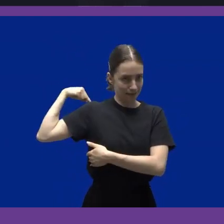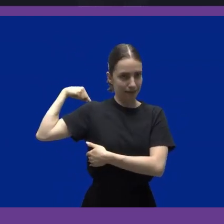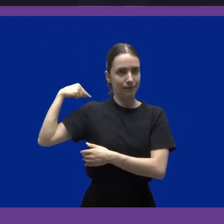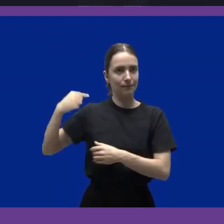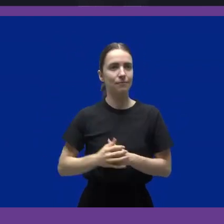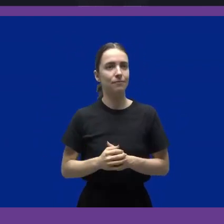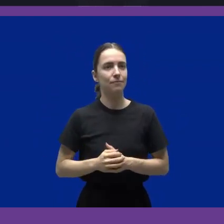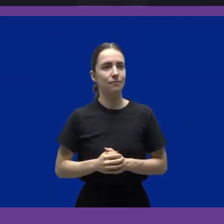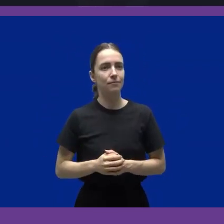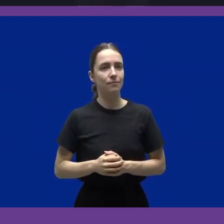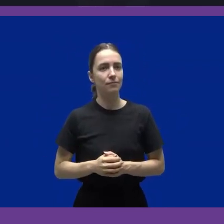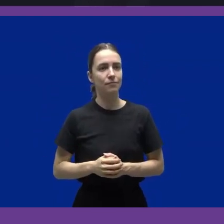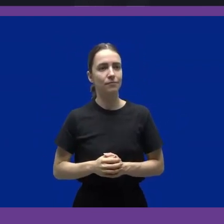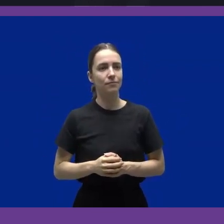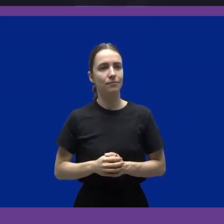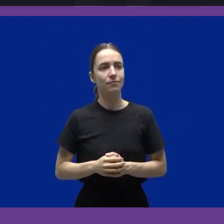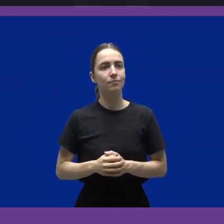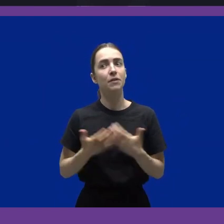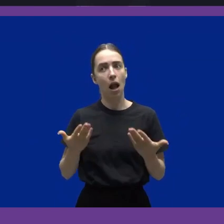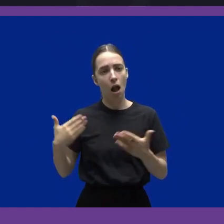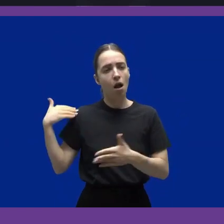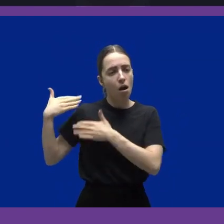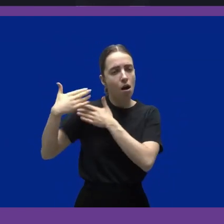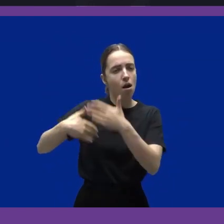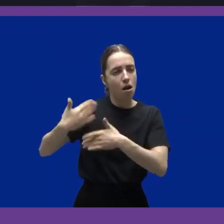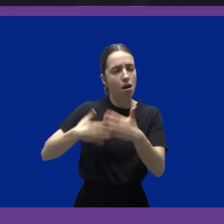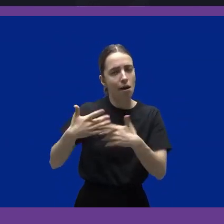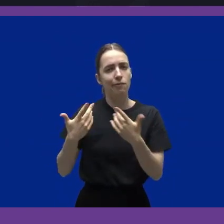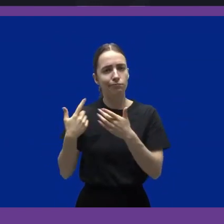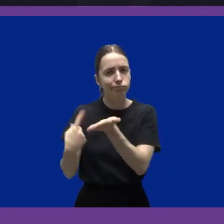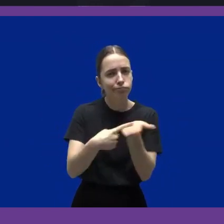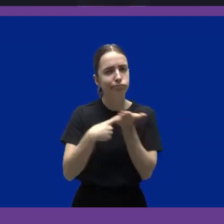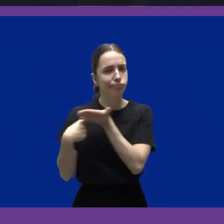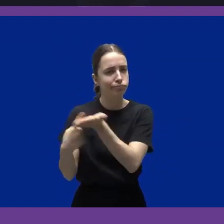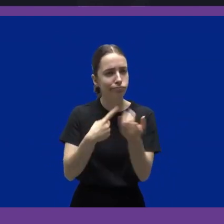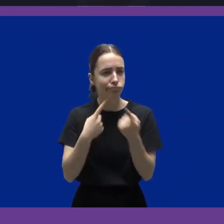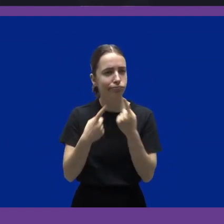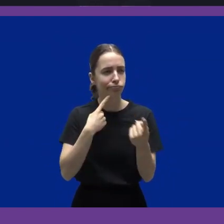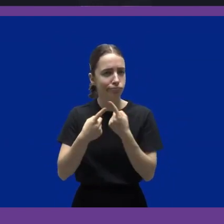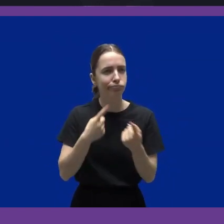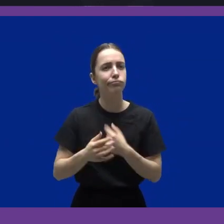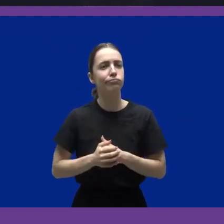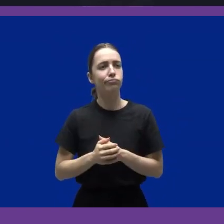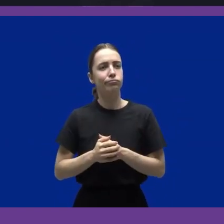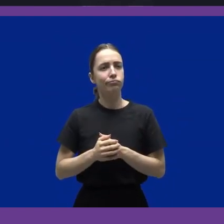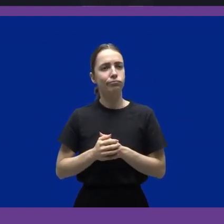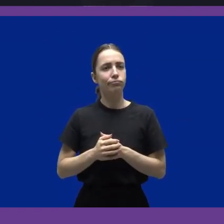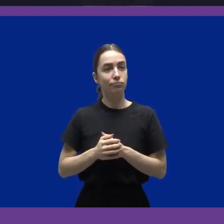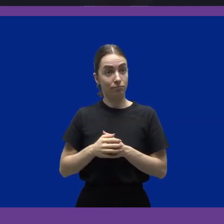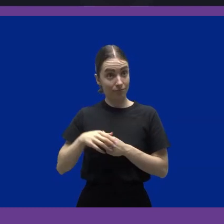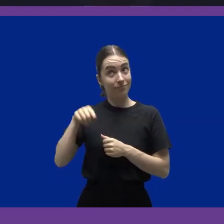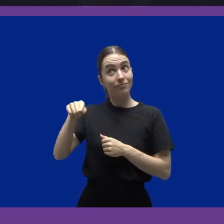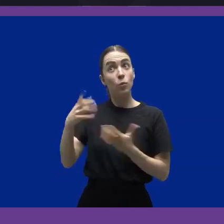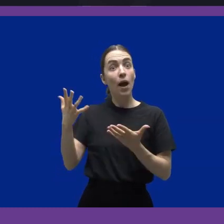workshop. And it's important to highlight that this is not a technical report. This is not a harmonized standard. And so it will